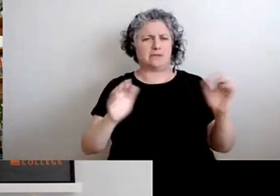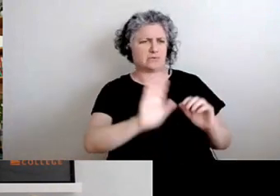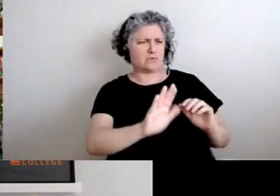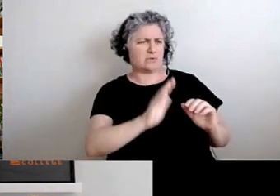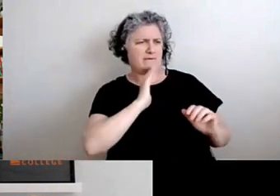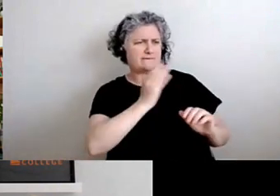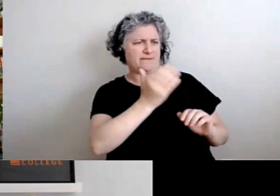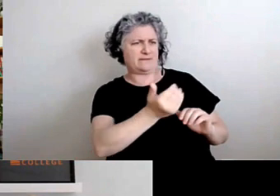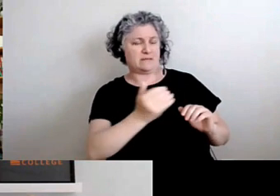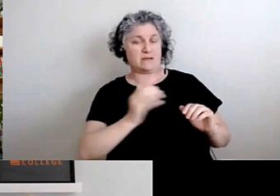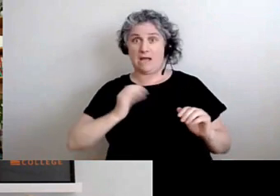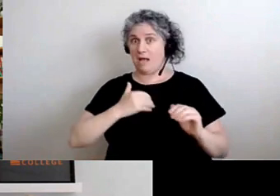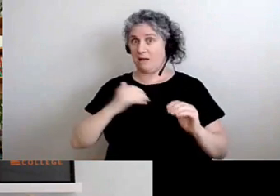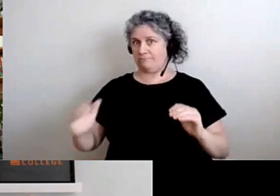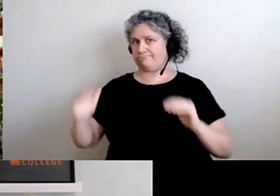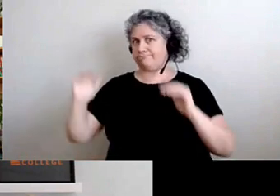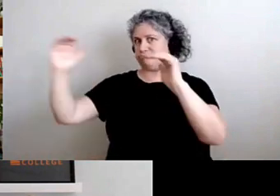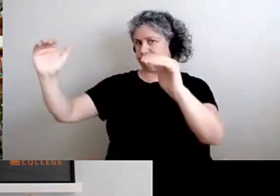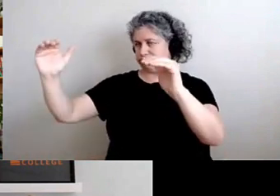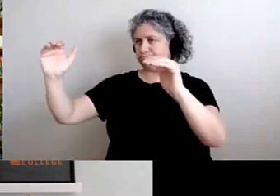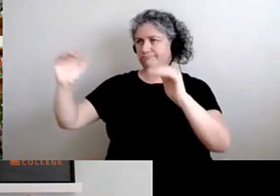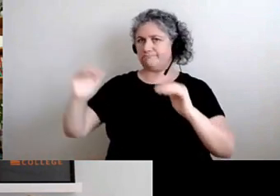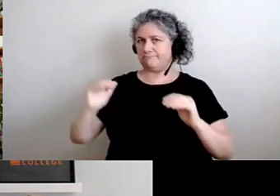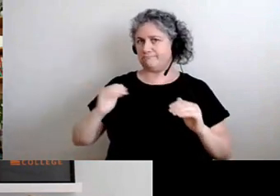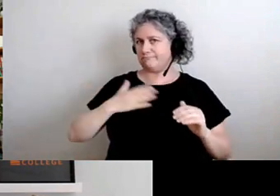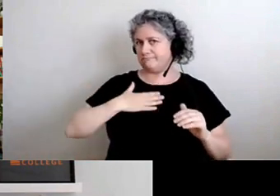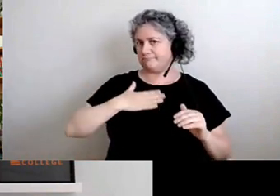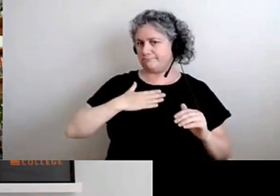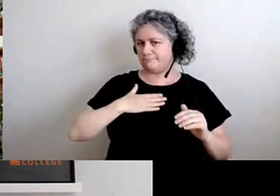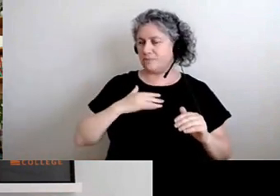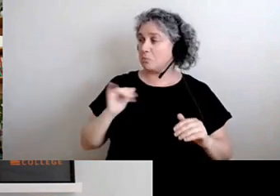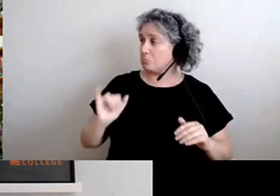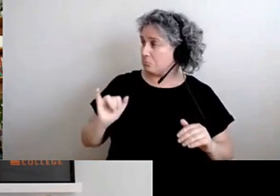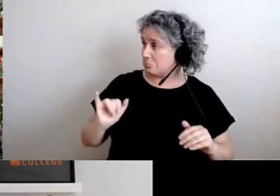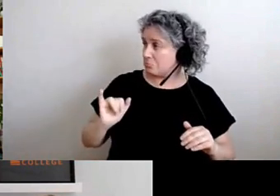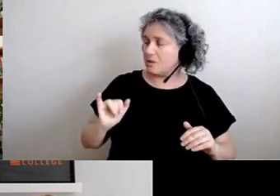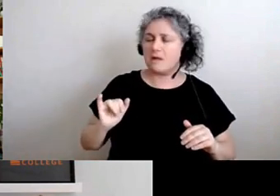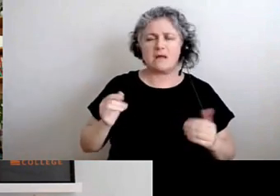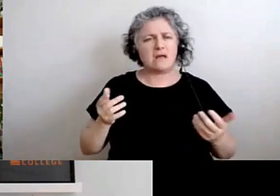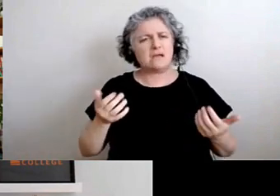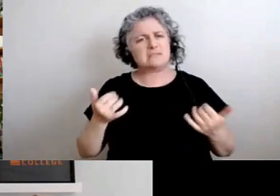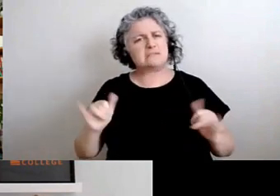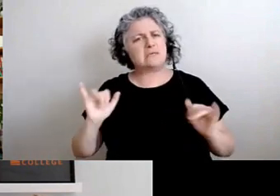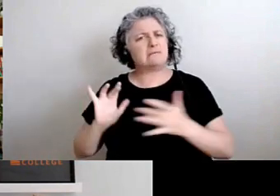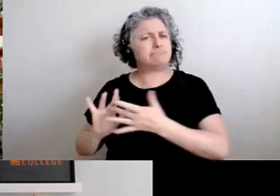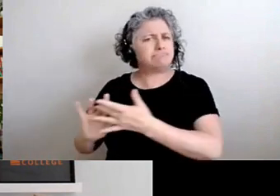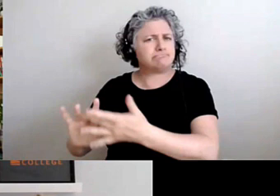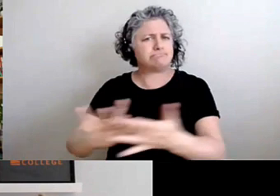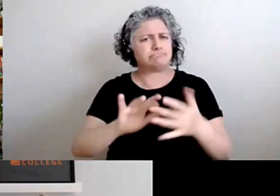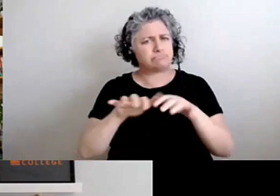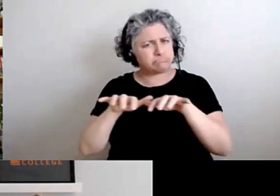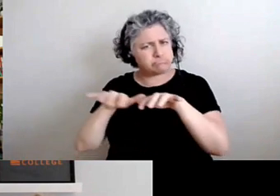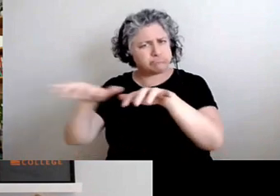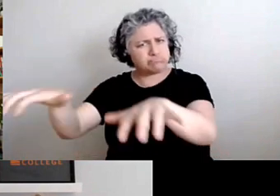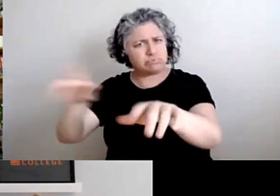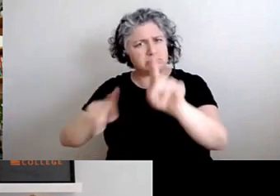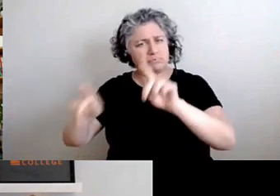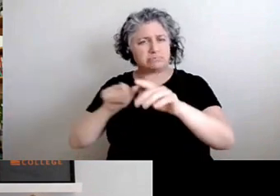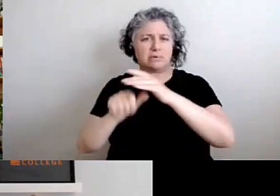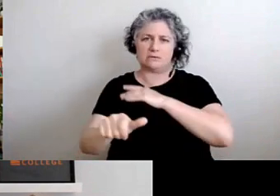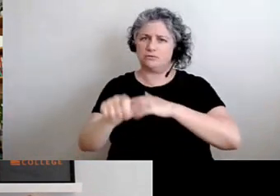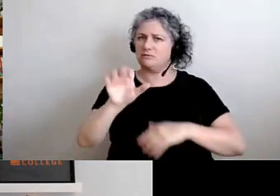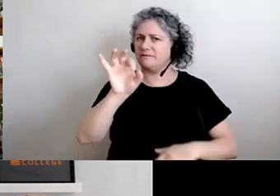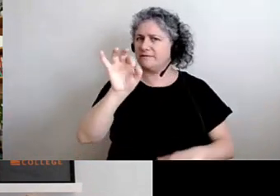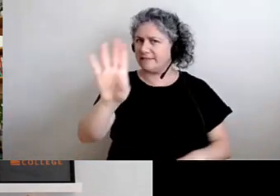much higher than yours, Sara. Mm-hmm. But we still reach a lot of people through Facebook,